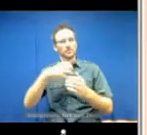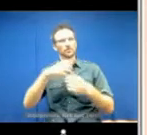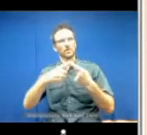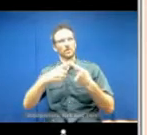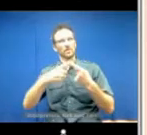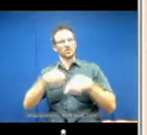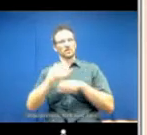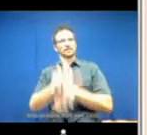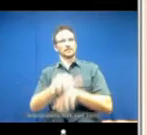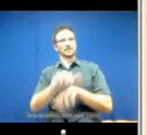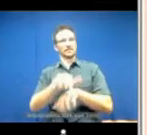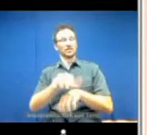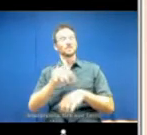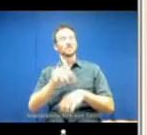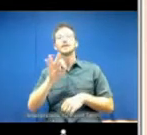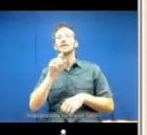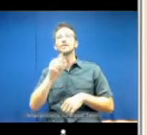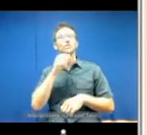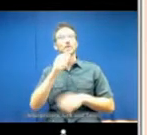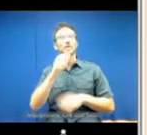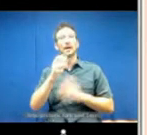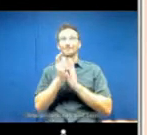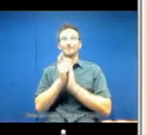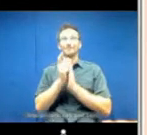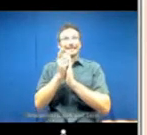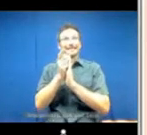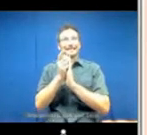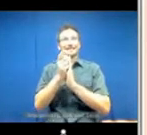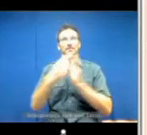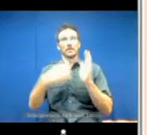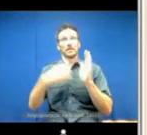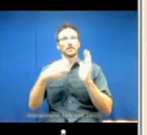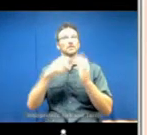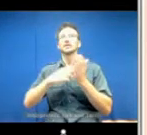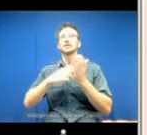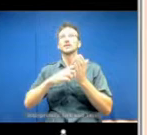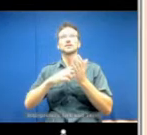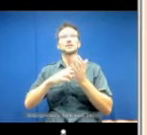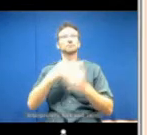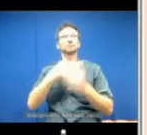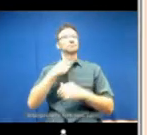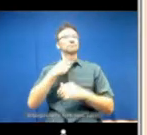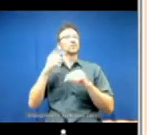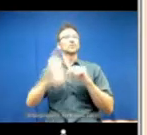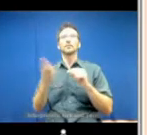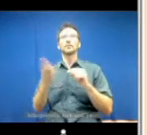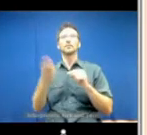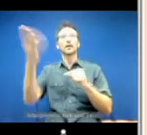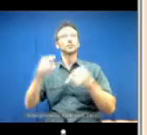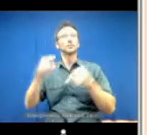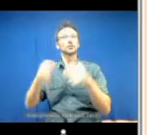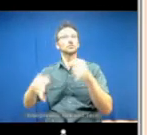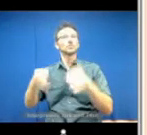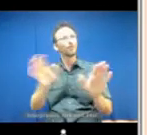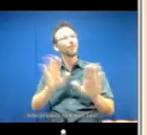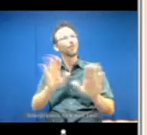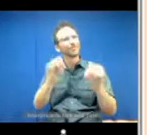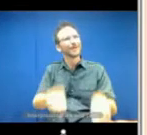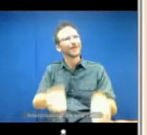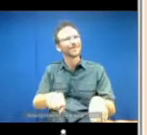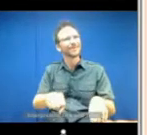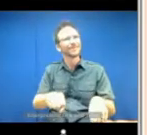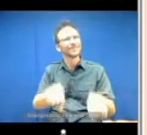make an objection immediately, you can't bring it up later at trial because the rules of evidence already say that you can.